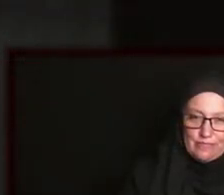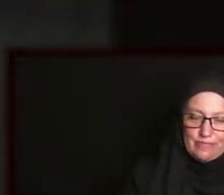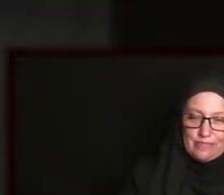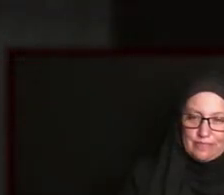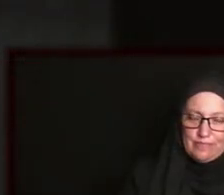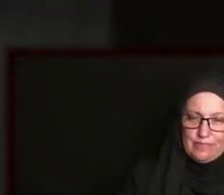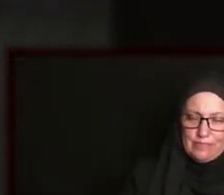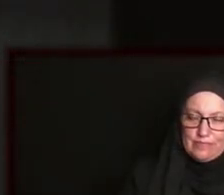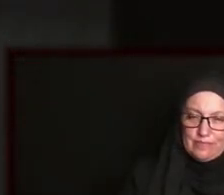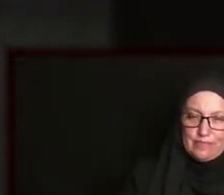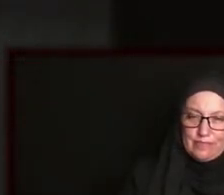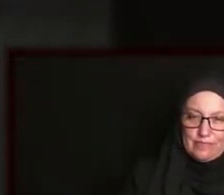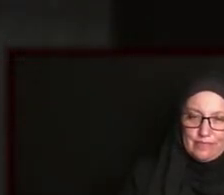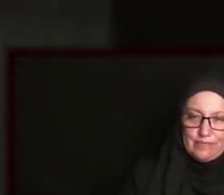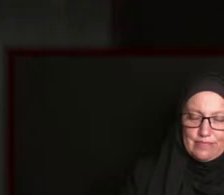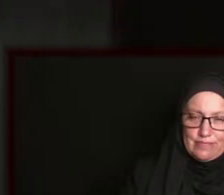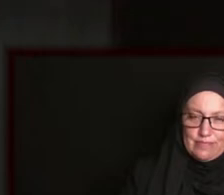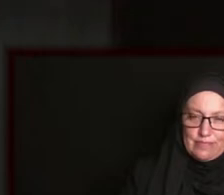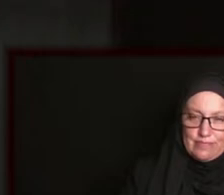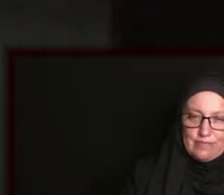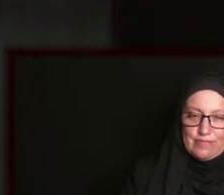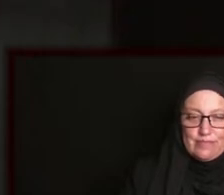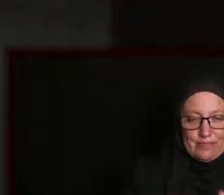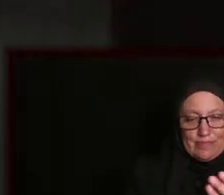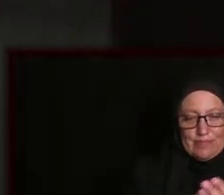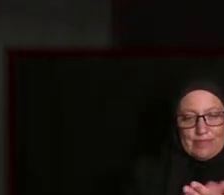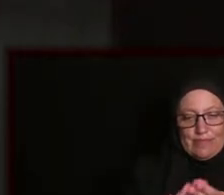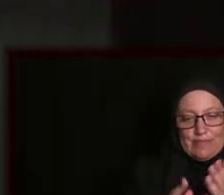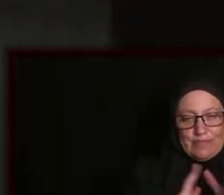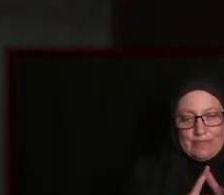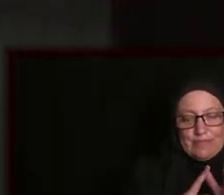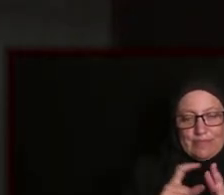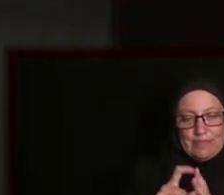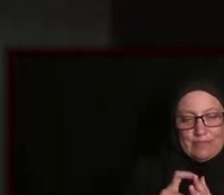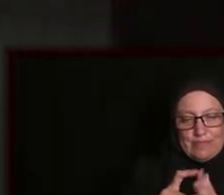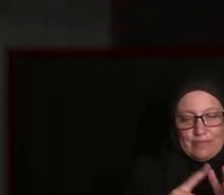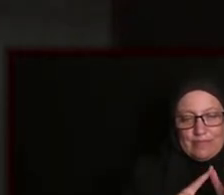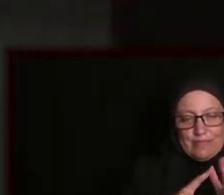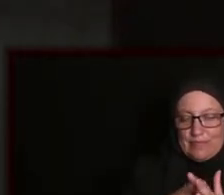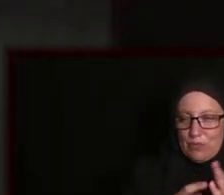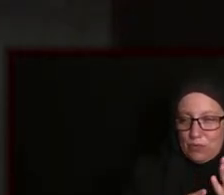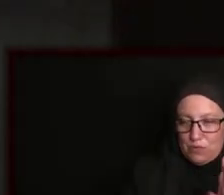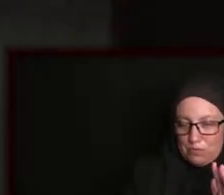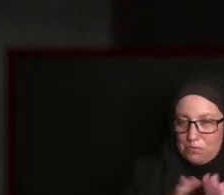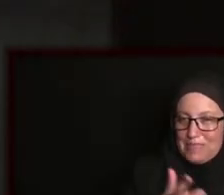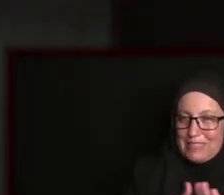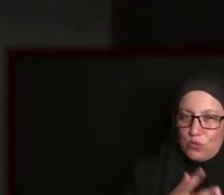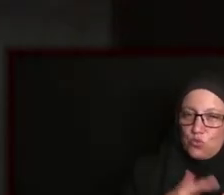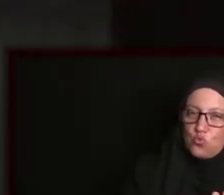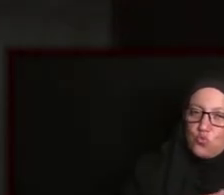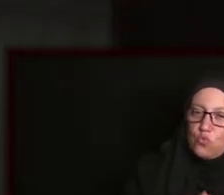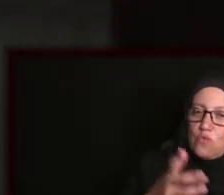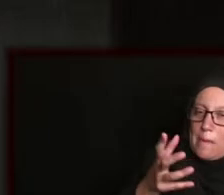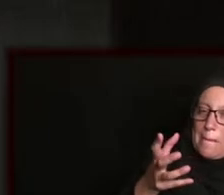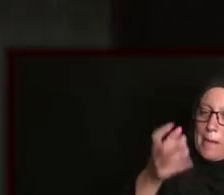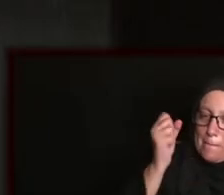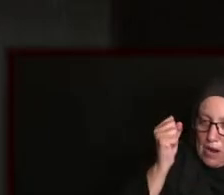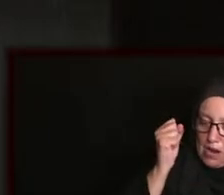one, tadhakkur. Tadhakkur means to remember, the act of remembrance.